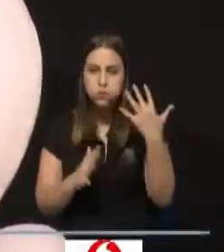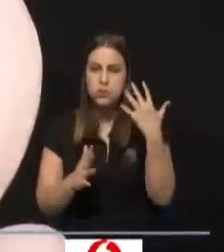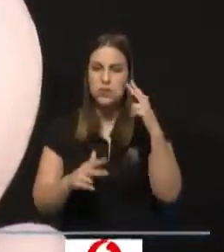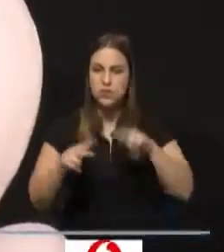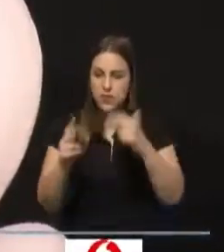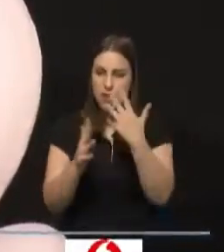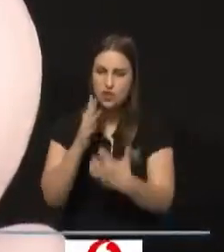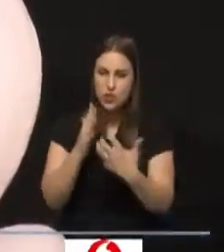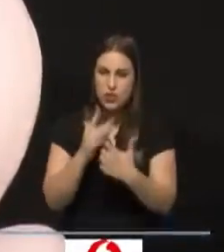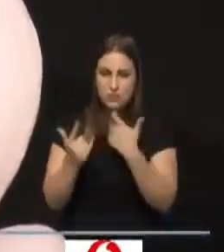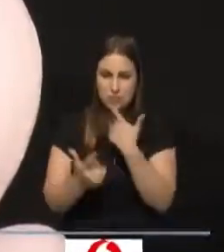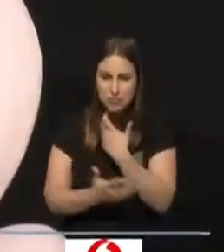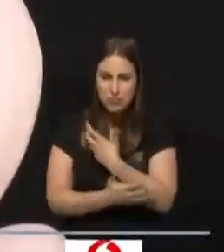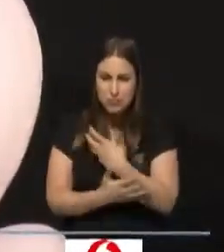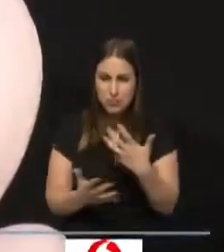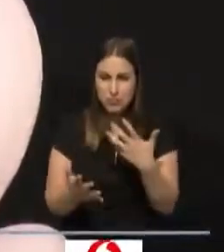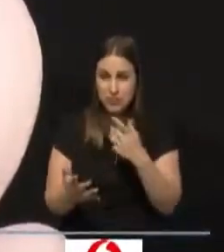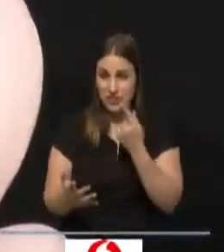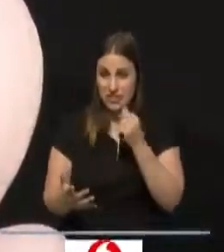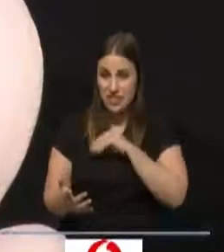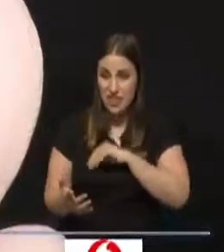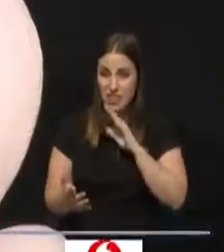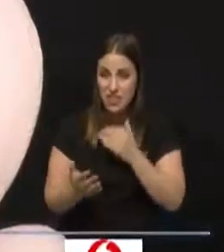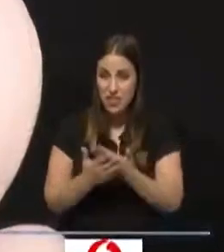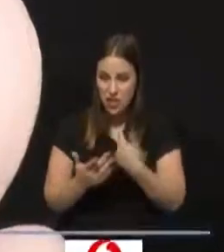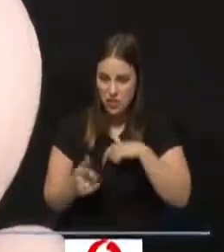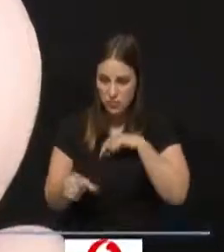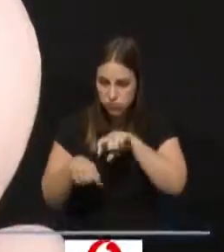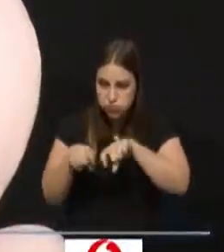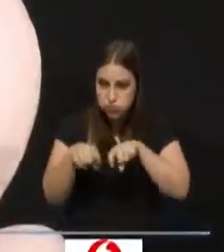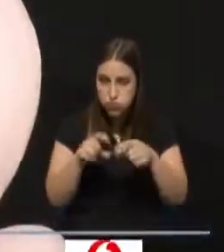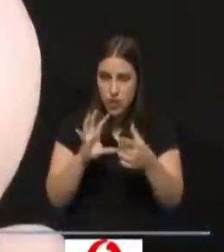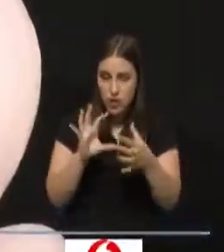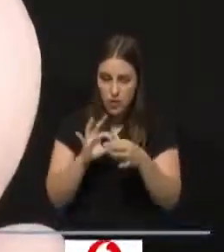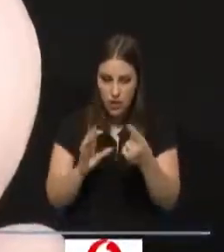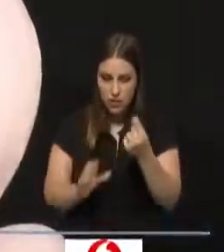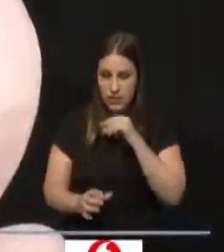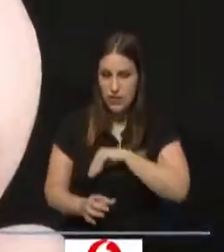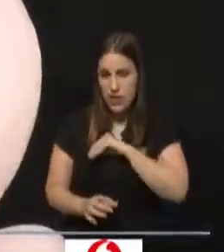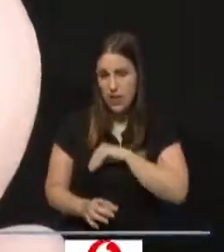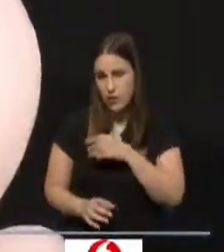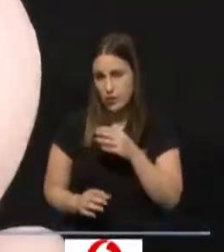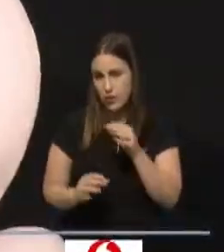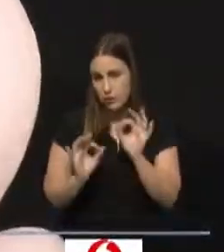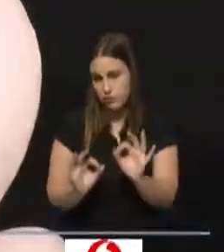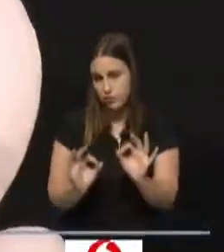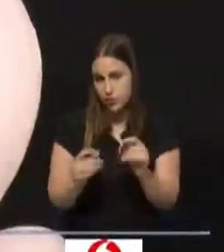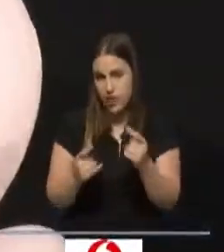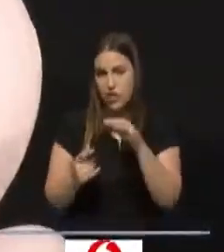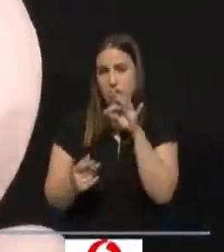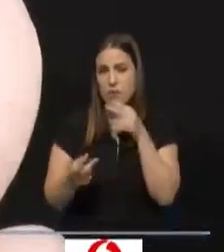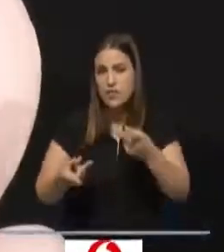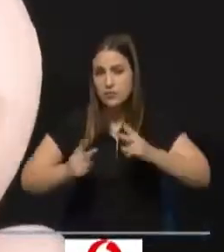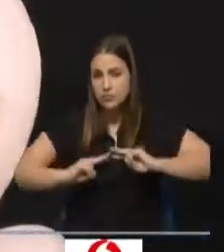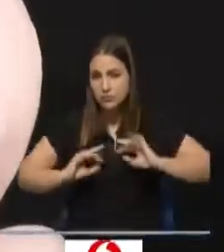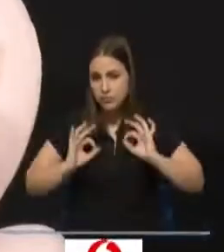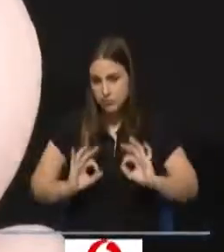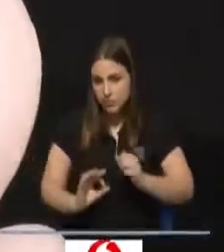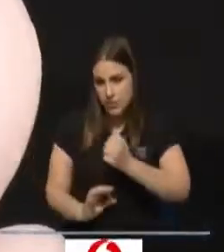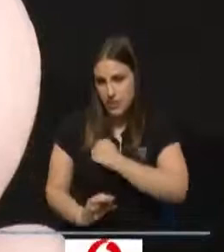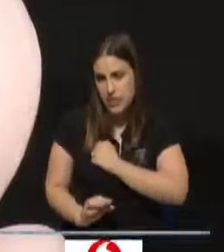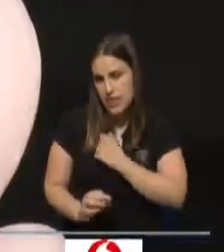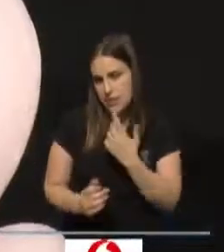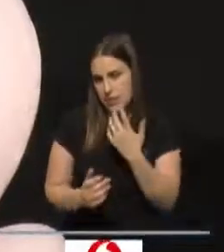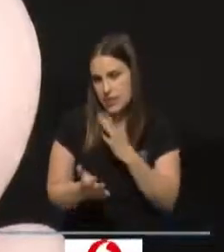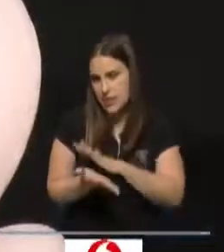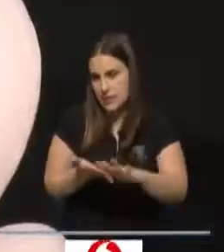the taxation that we have means that, because if we want to compete in terms of wages,